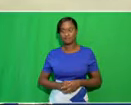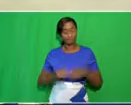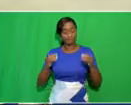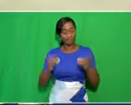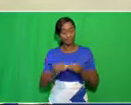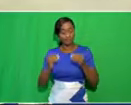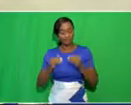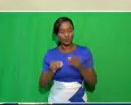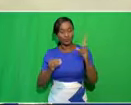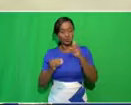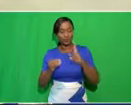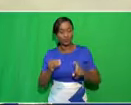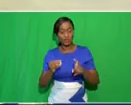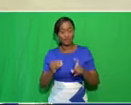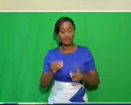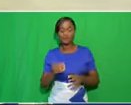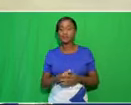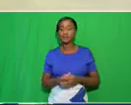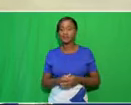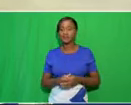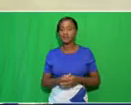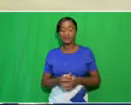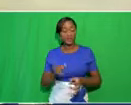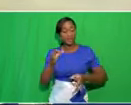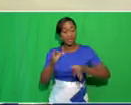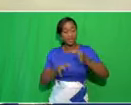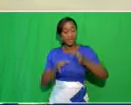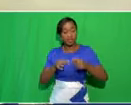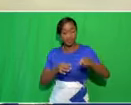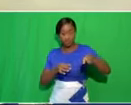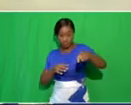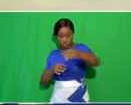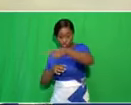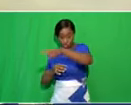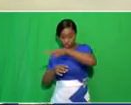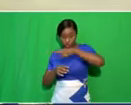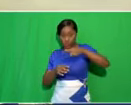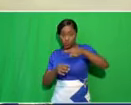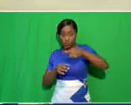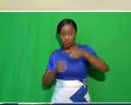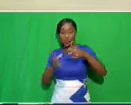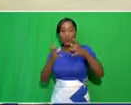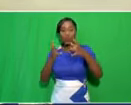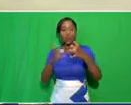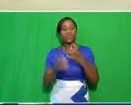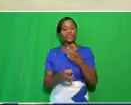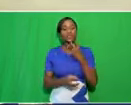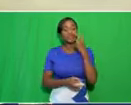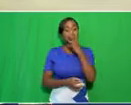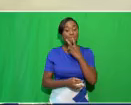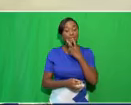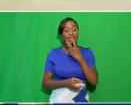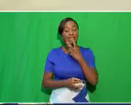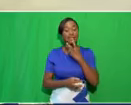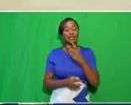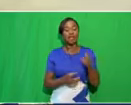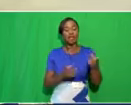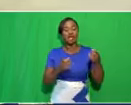Once again, you can, if you do wish to have your voice, your actual voice be heard, you can zoom